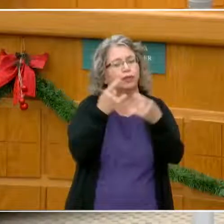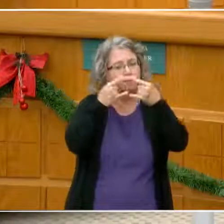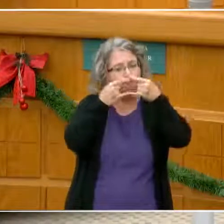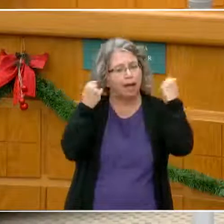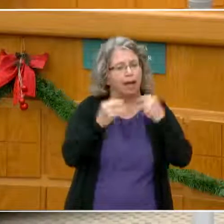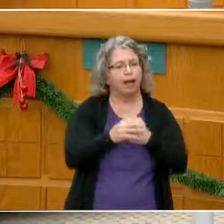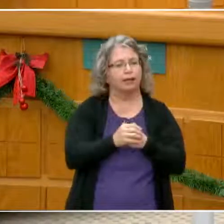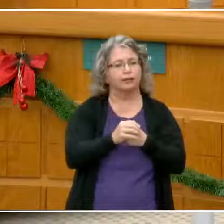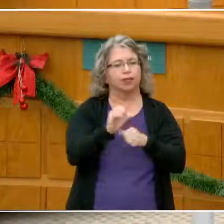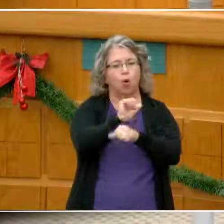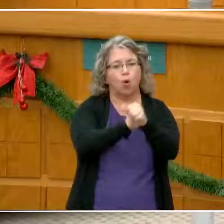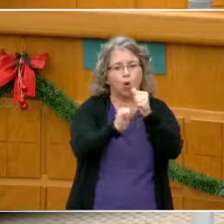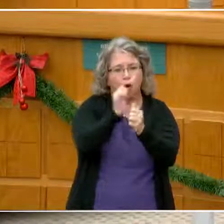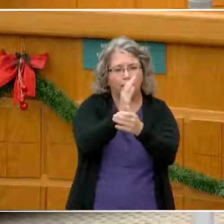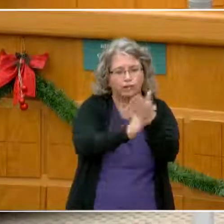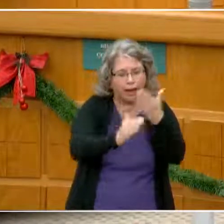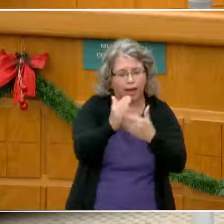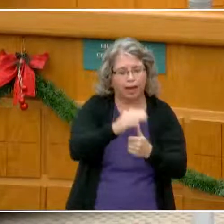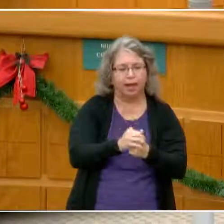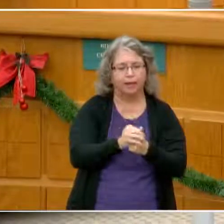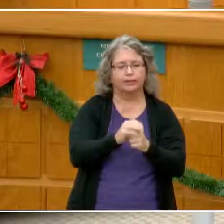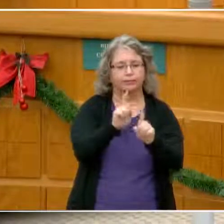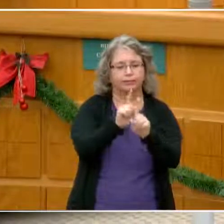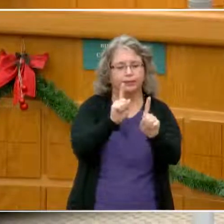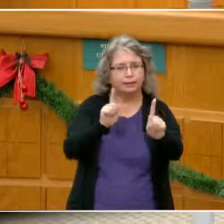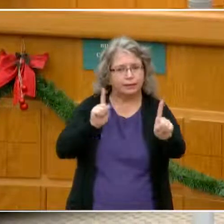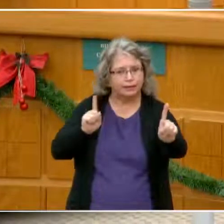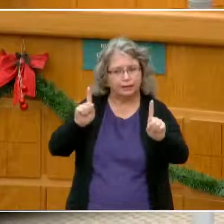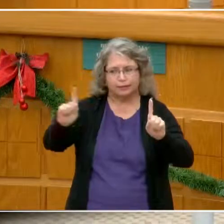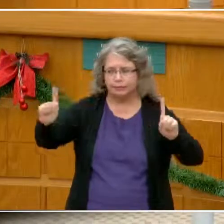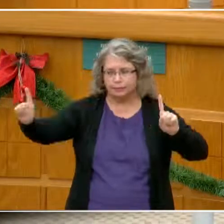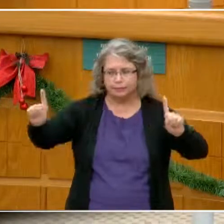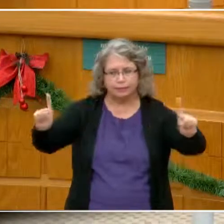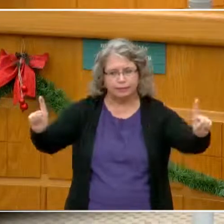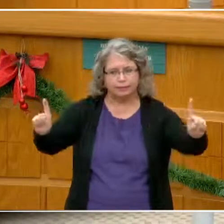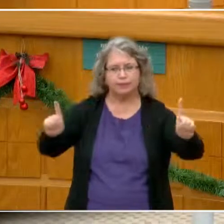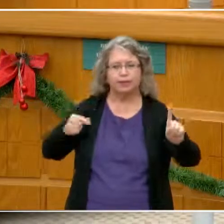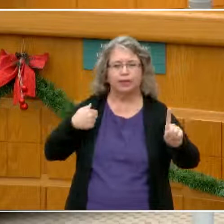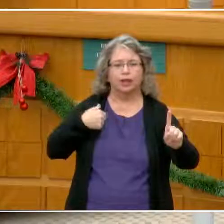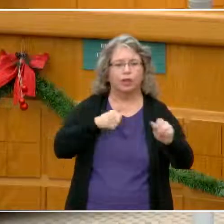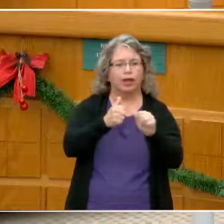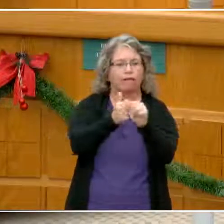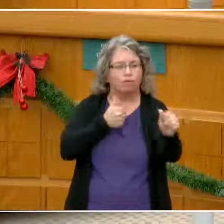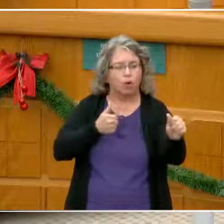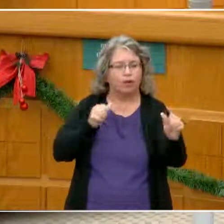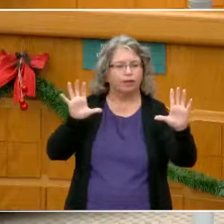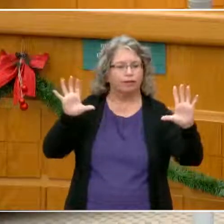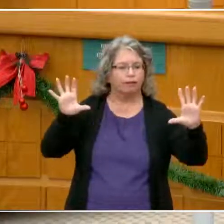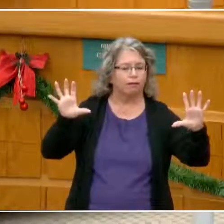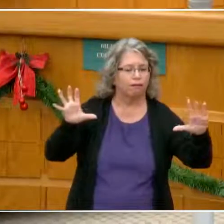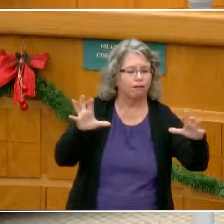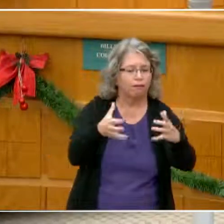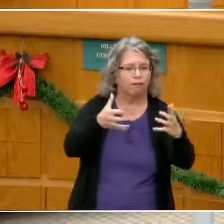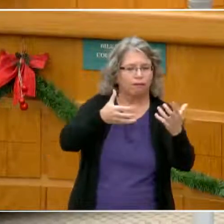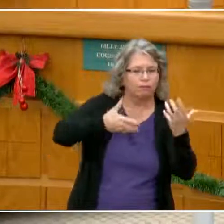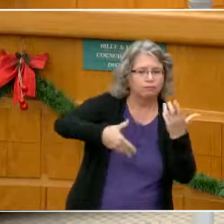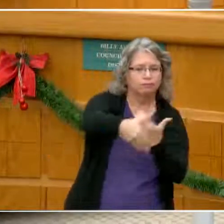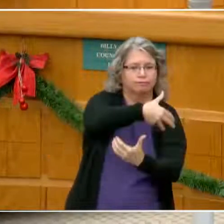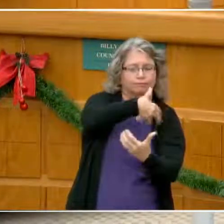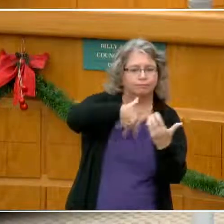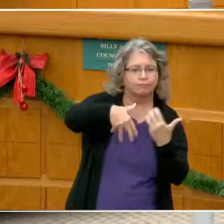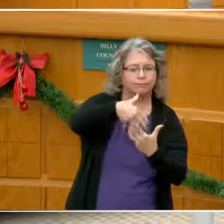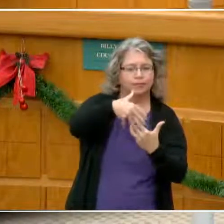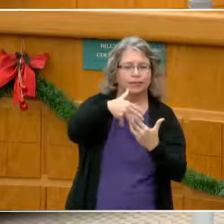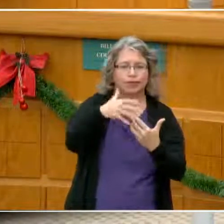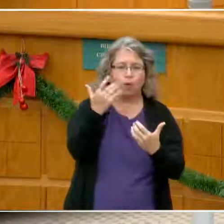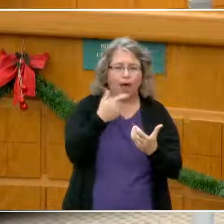staying away from congregate settings. I'm repeating these things because we are about to go into the holidays where people